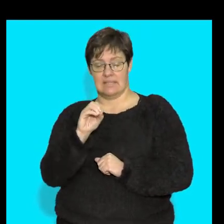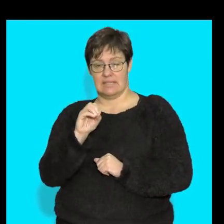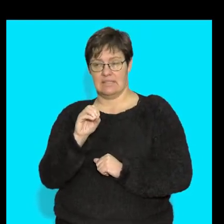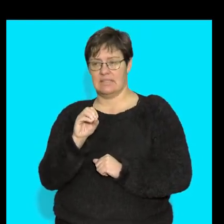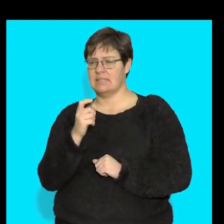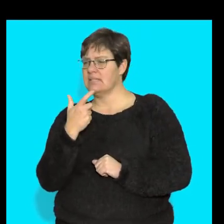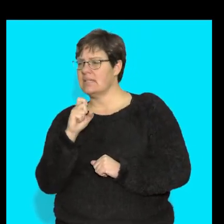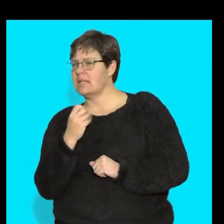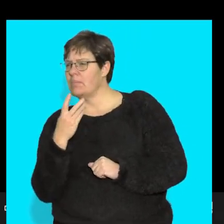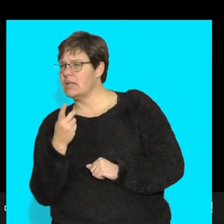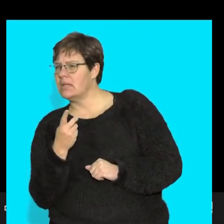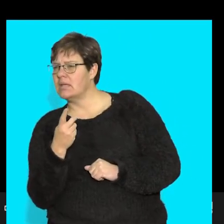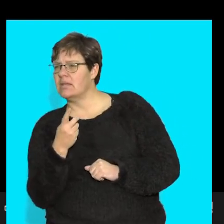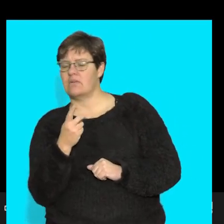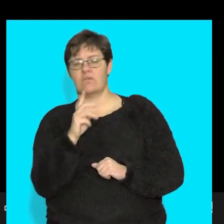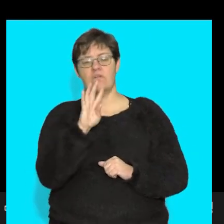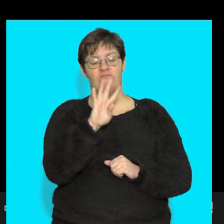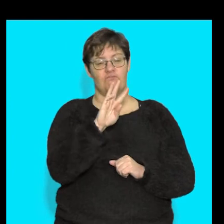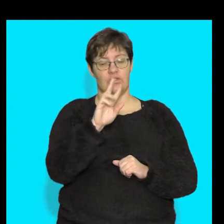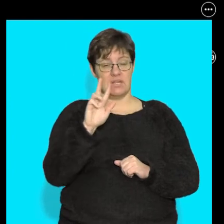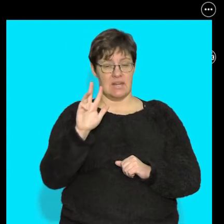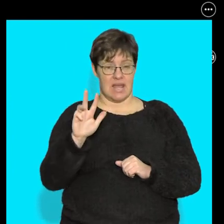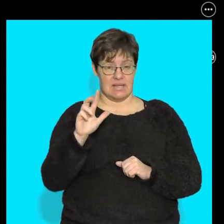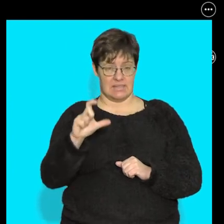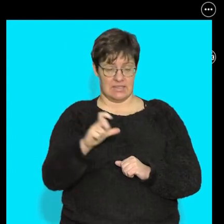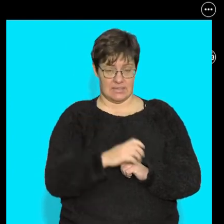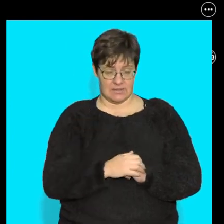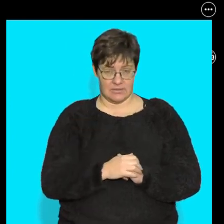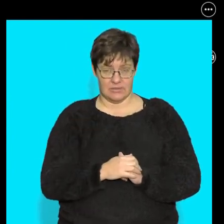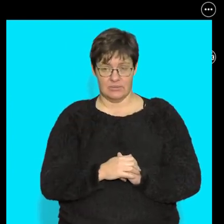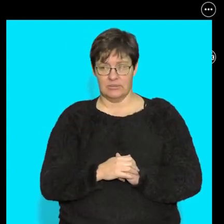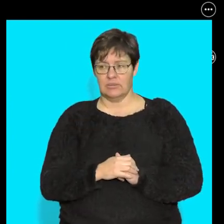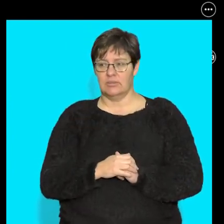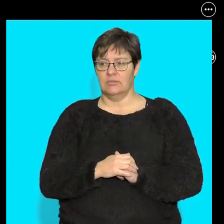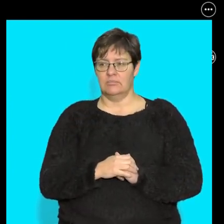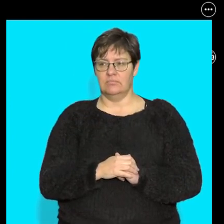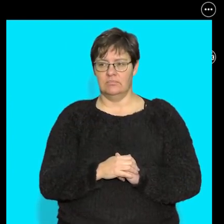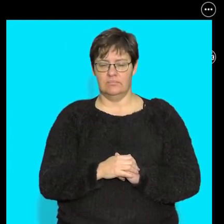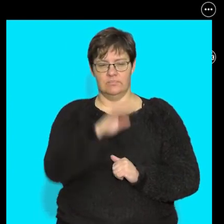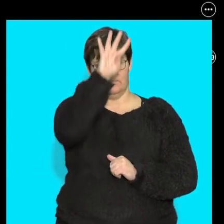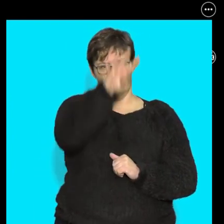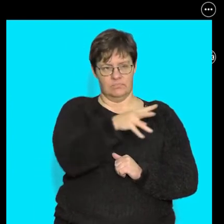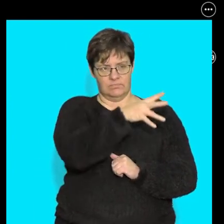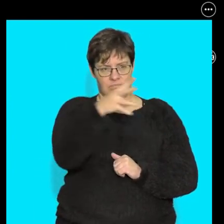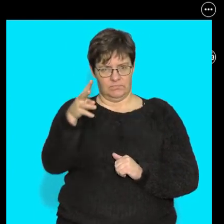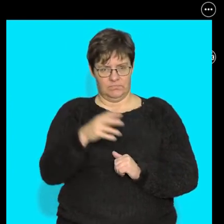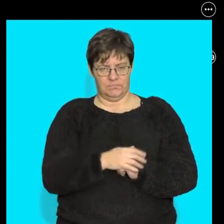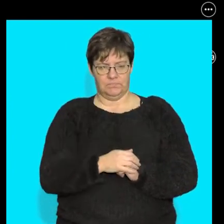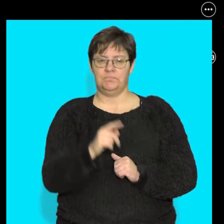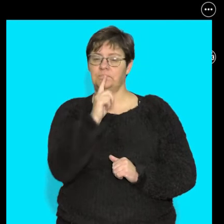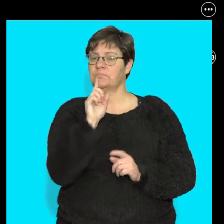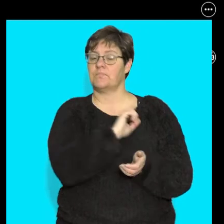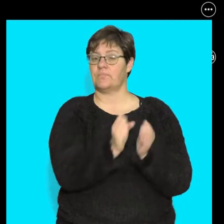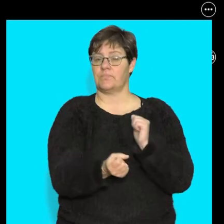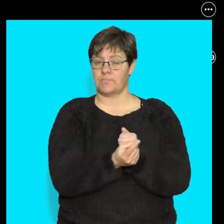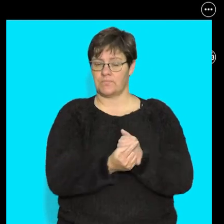8,290 and how many cents quickly? 49 cents, right? Now, in a table form, this is actually what